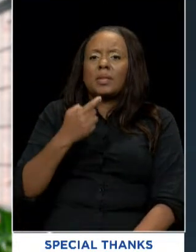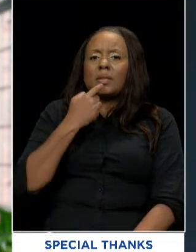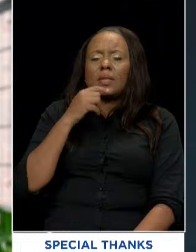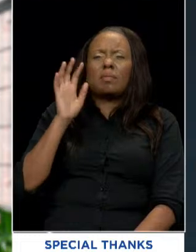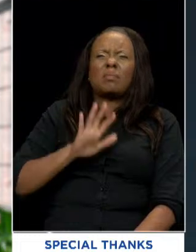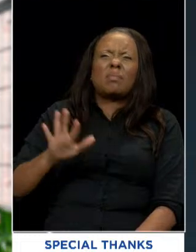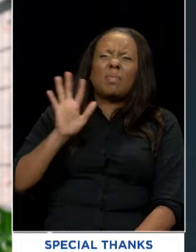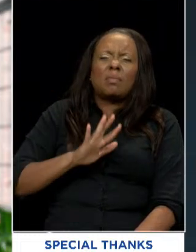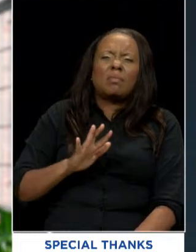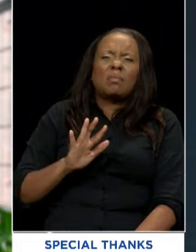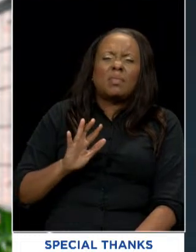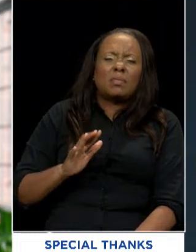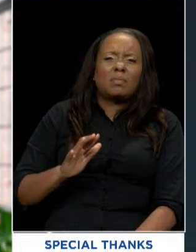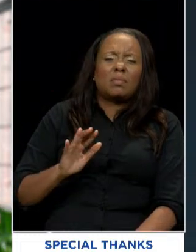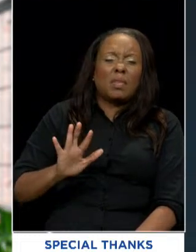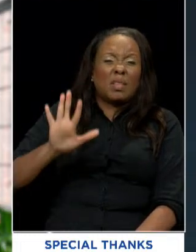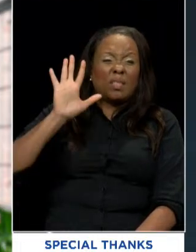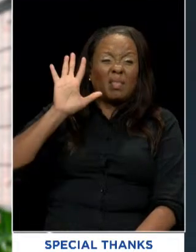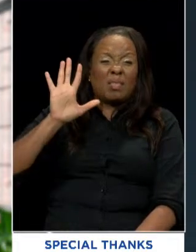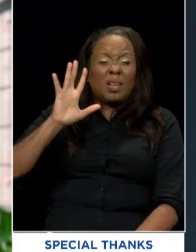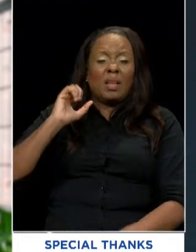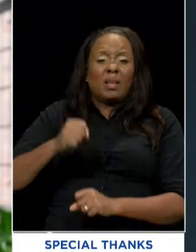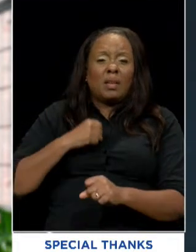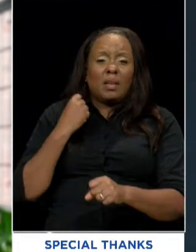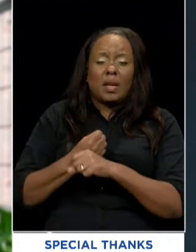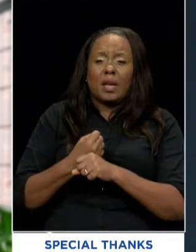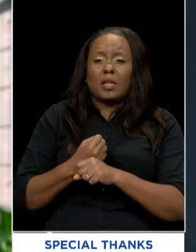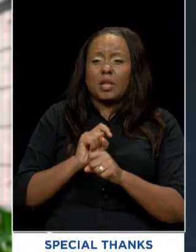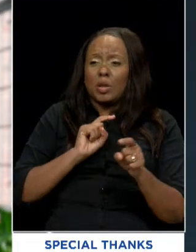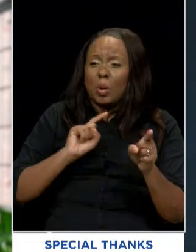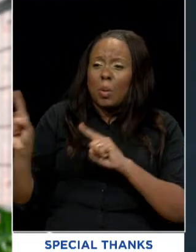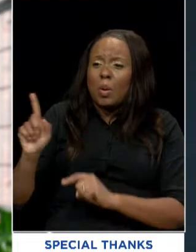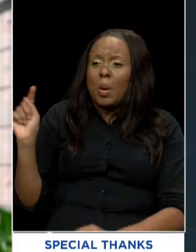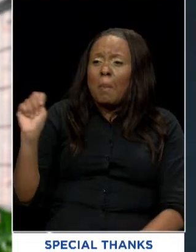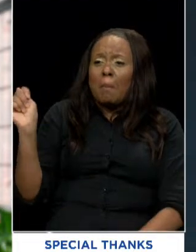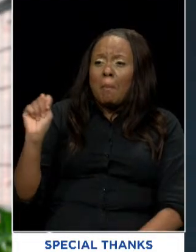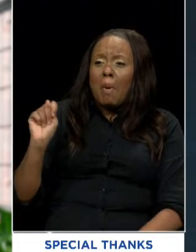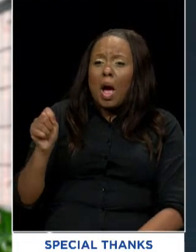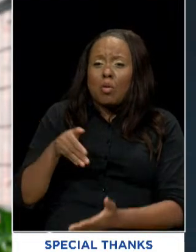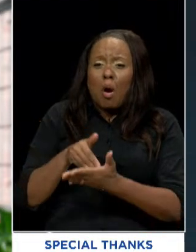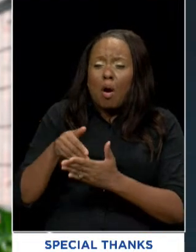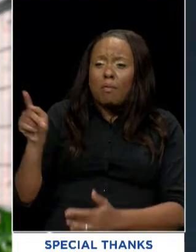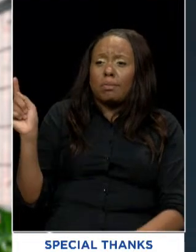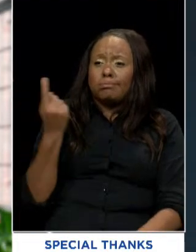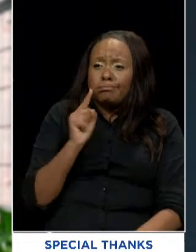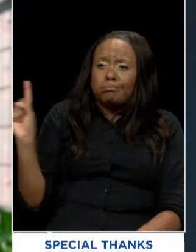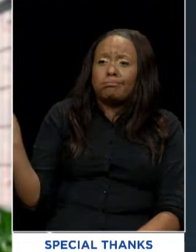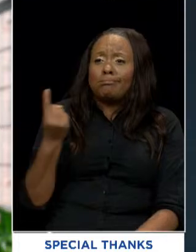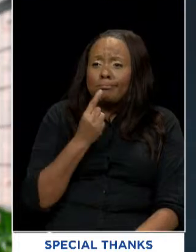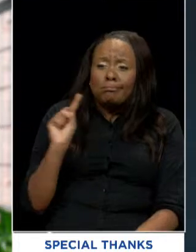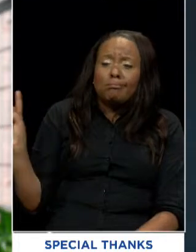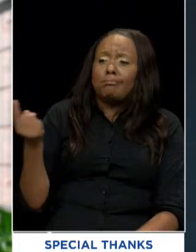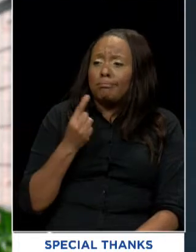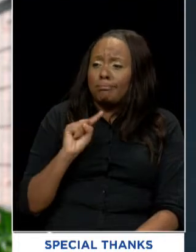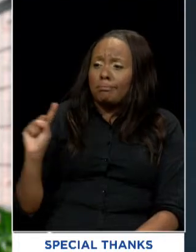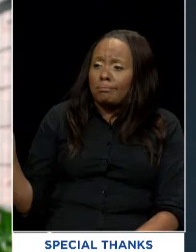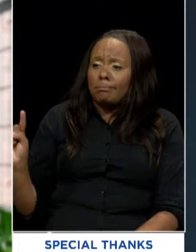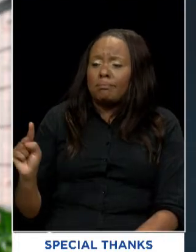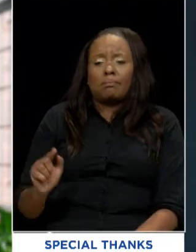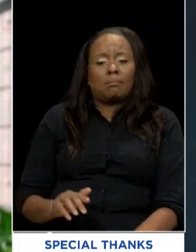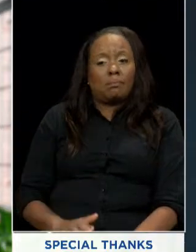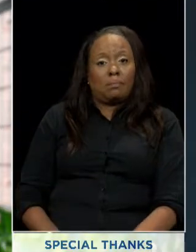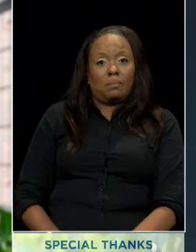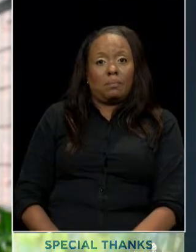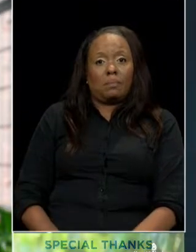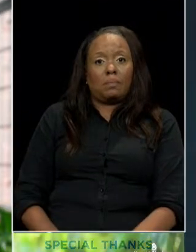5 years he was running to the bathroom regularly, which is seen as one of the signs of